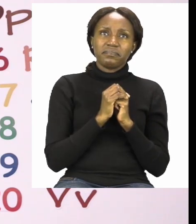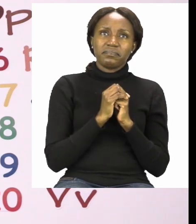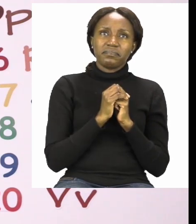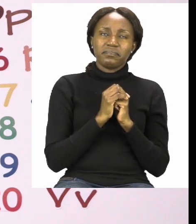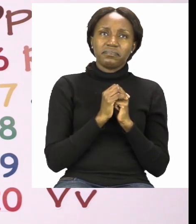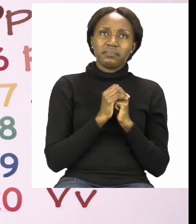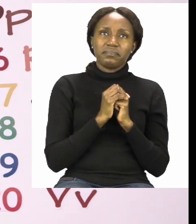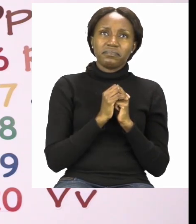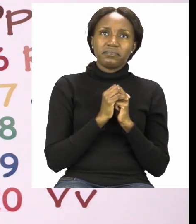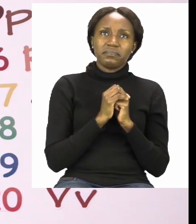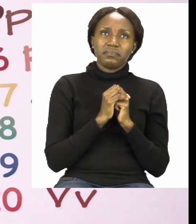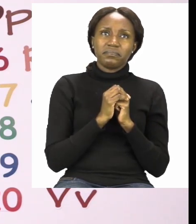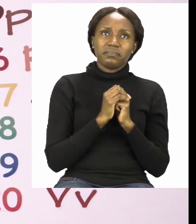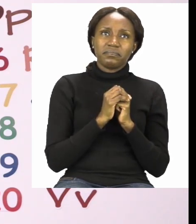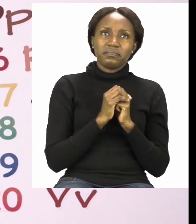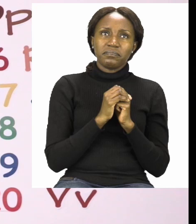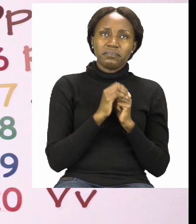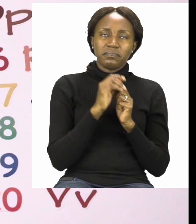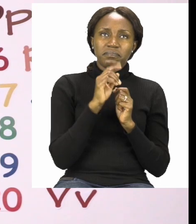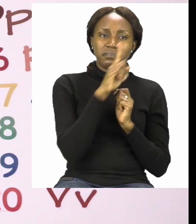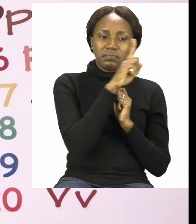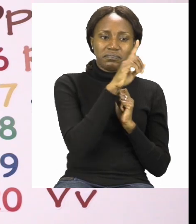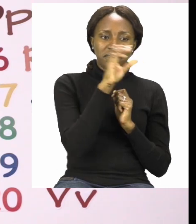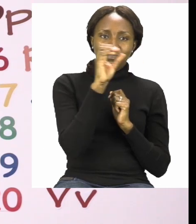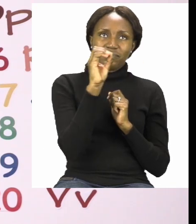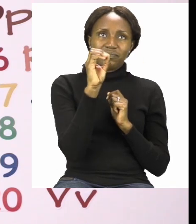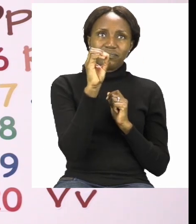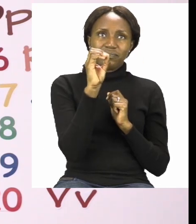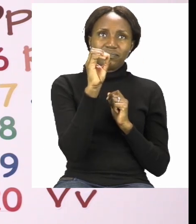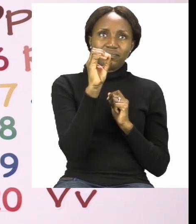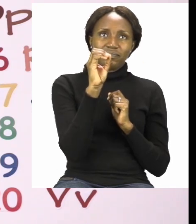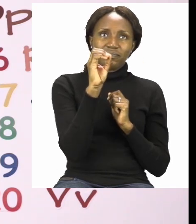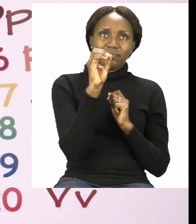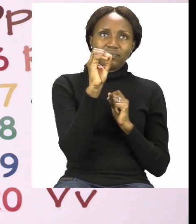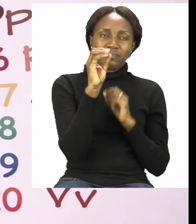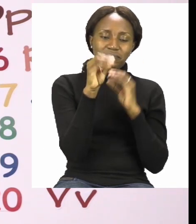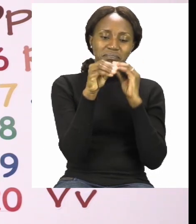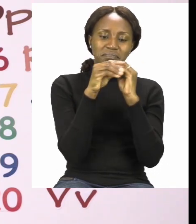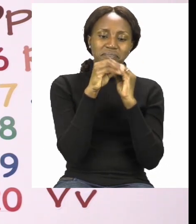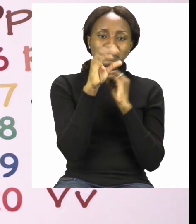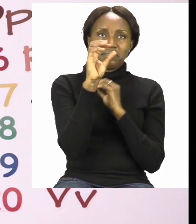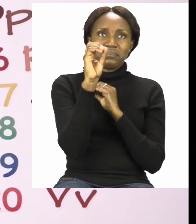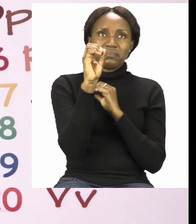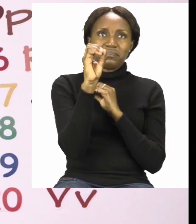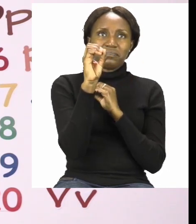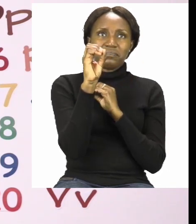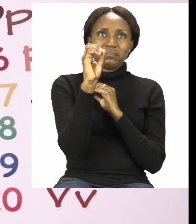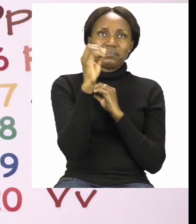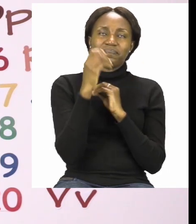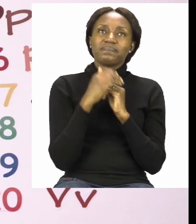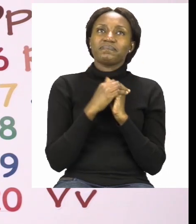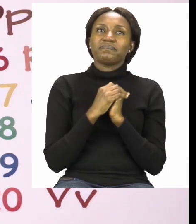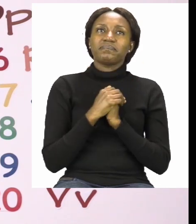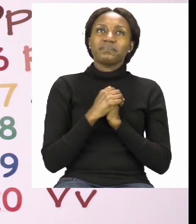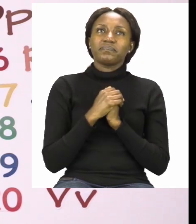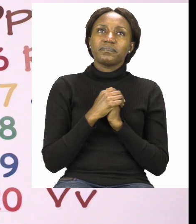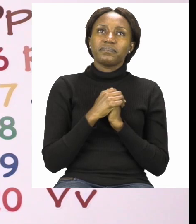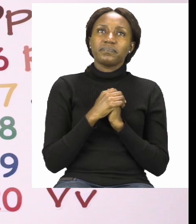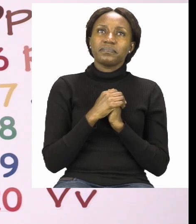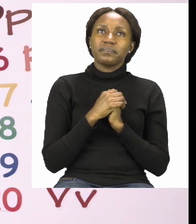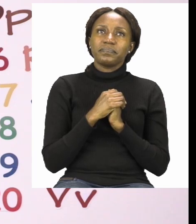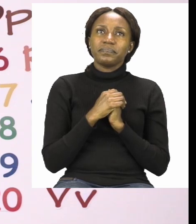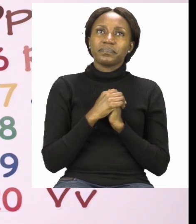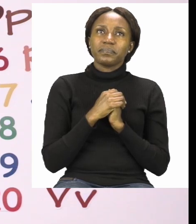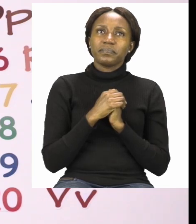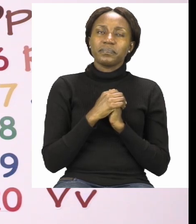friend, so he is going to sit 1 and then invite a 0 to sit with